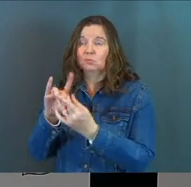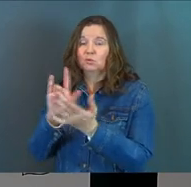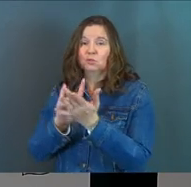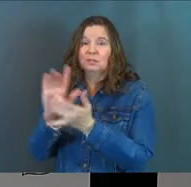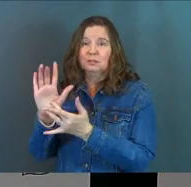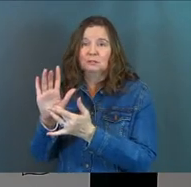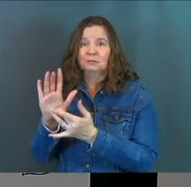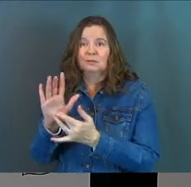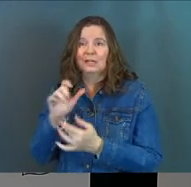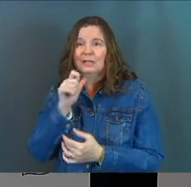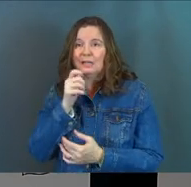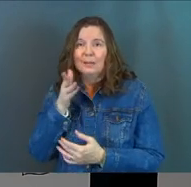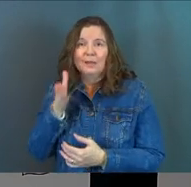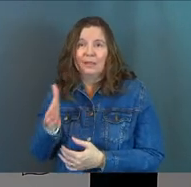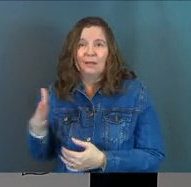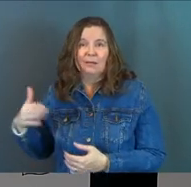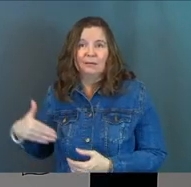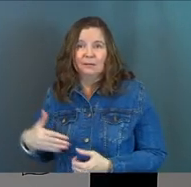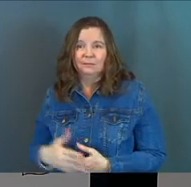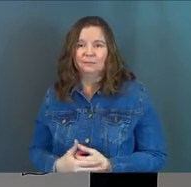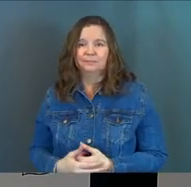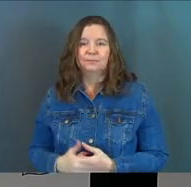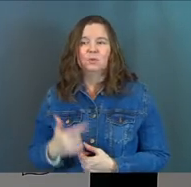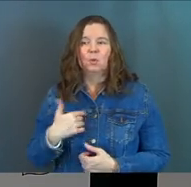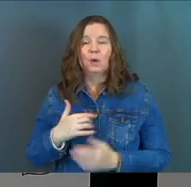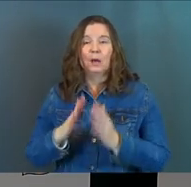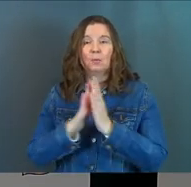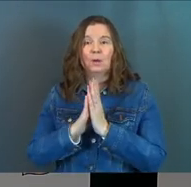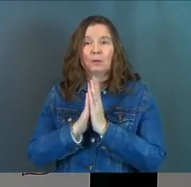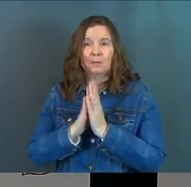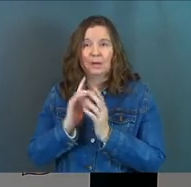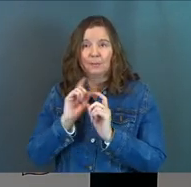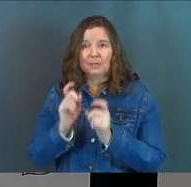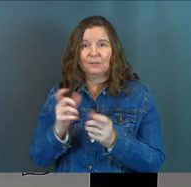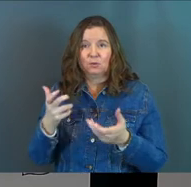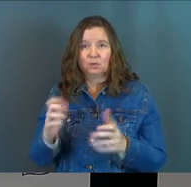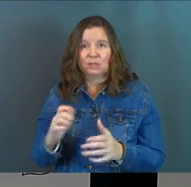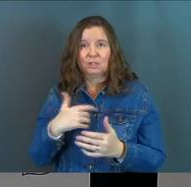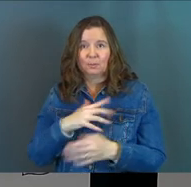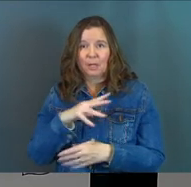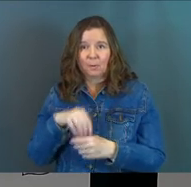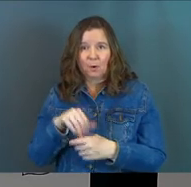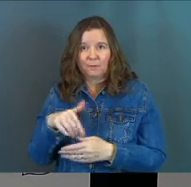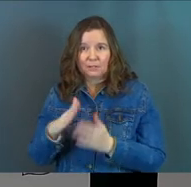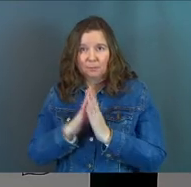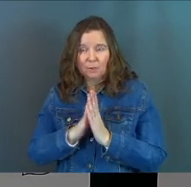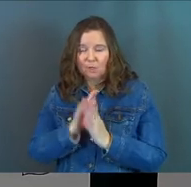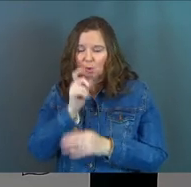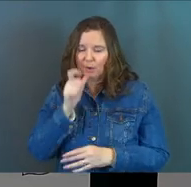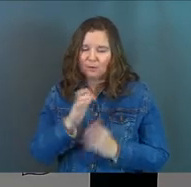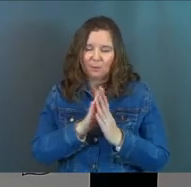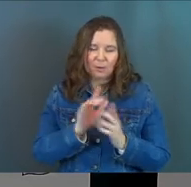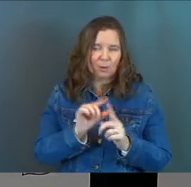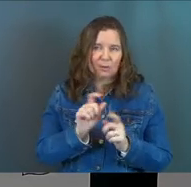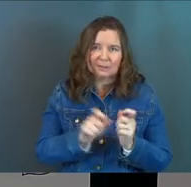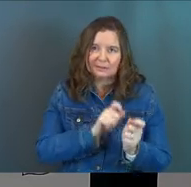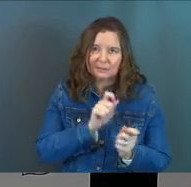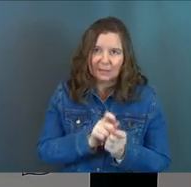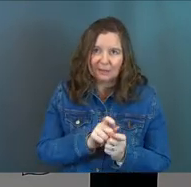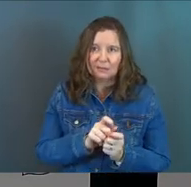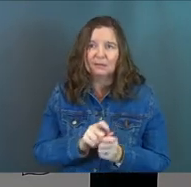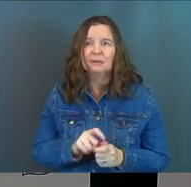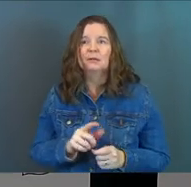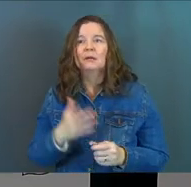Jesus, and it's just not been there. So I'm going to pray this prayer, and I'm going to give you a chance to be a part of this prayer. You don't have to pray these words